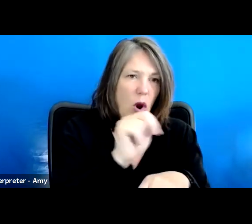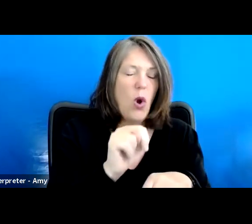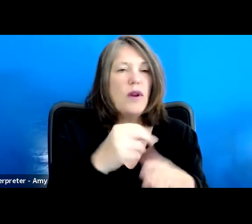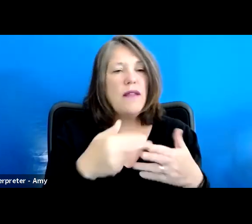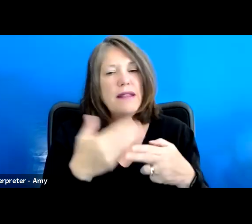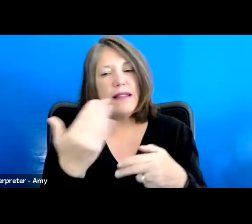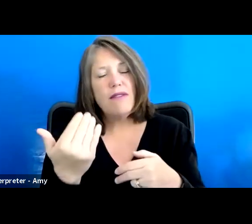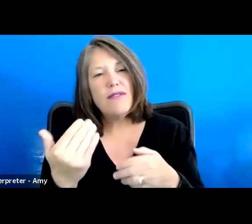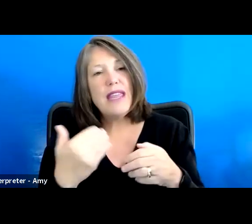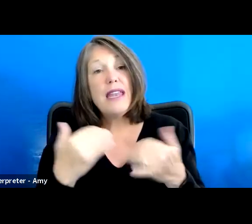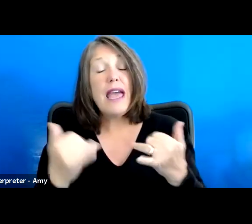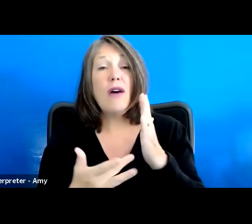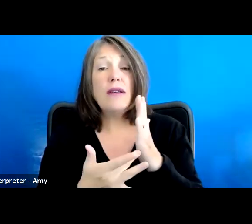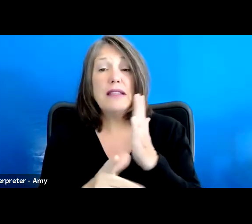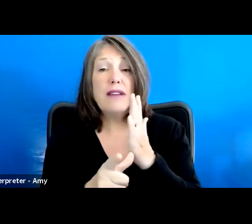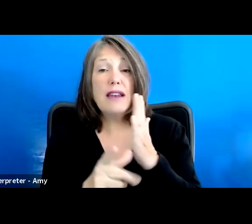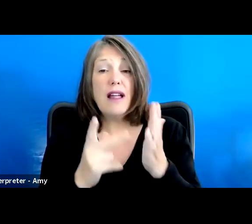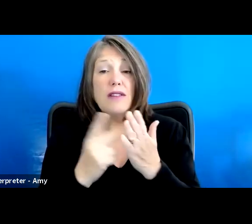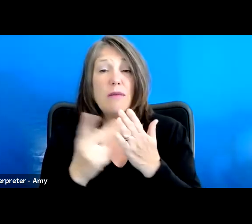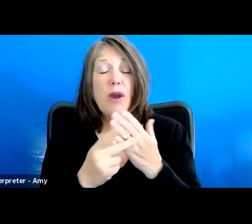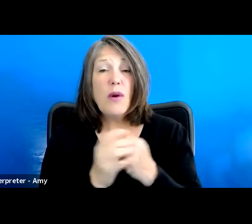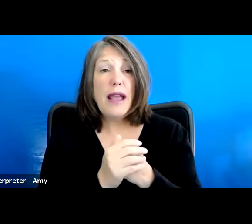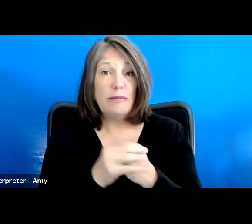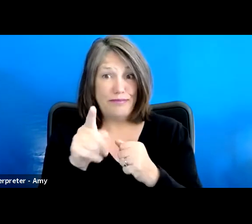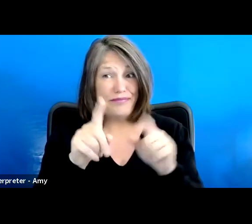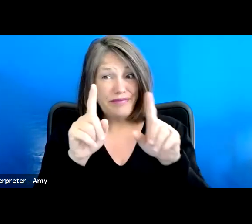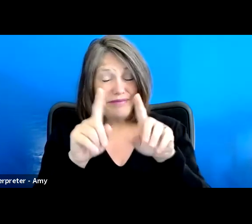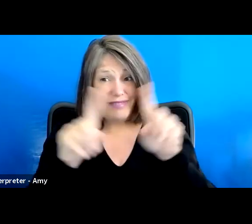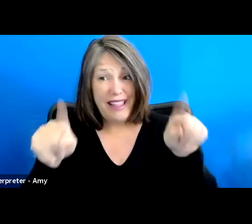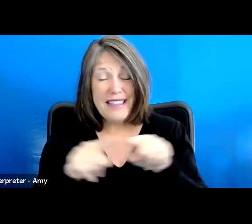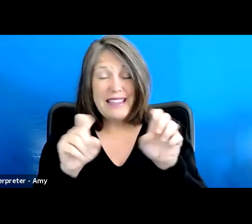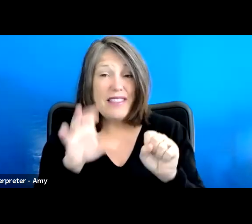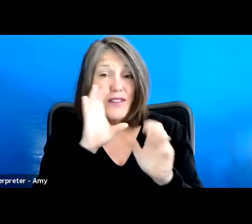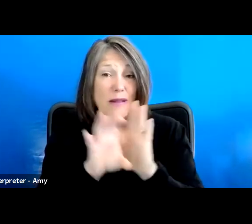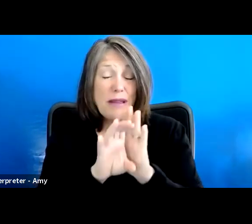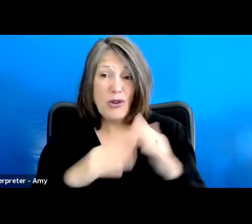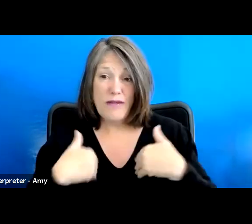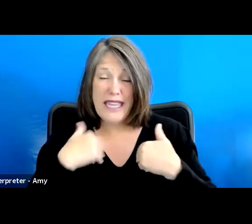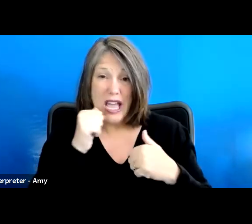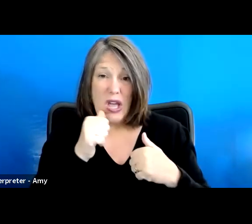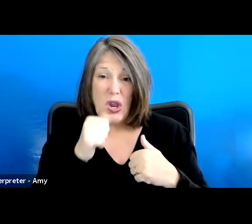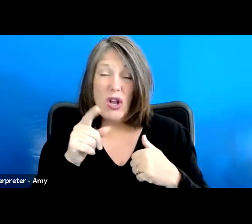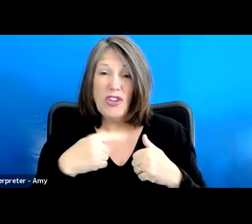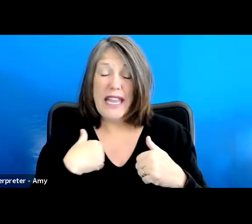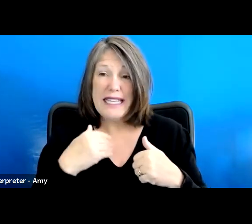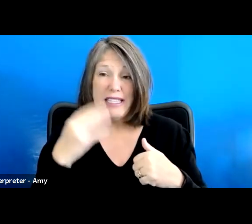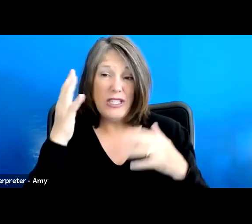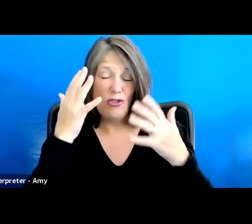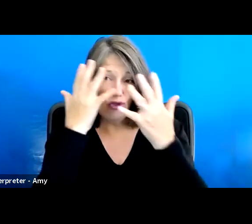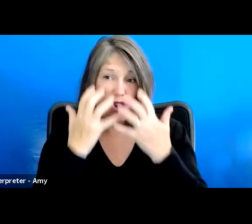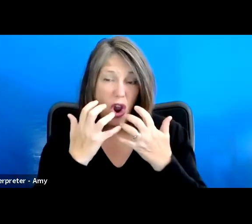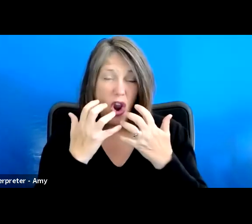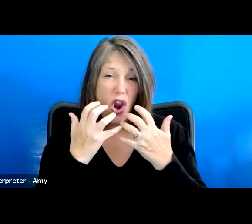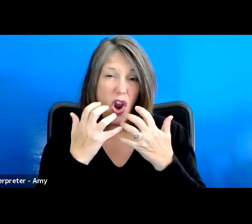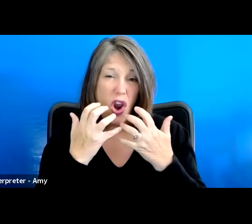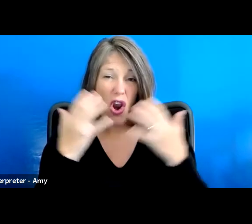have an assistive technology program. On this slide, there's a picture of a young girl. She has dark, a